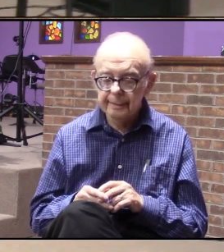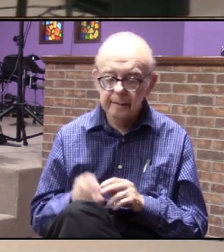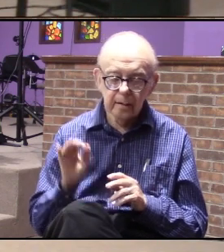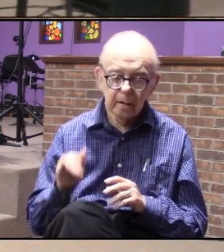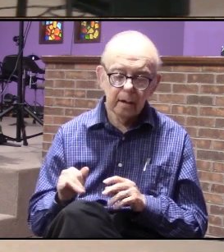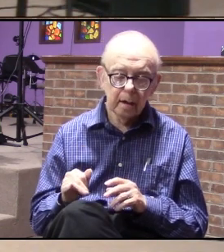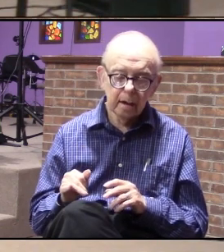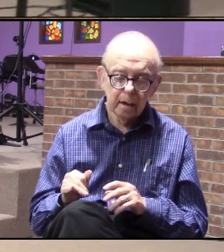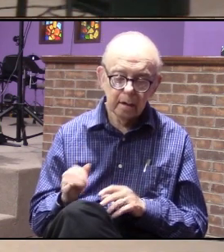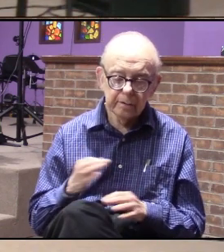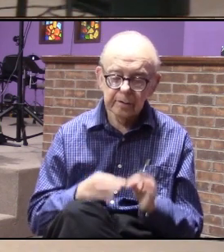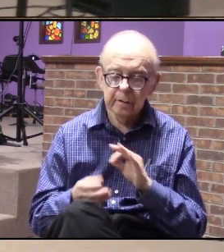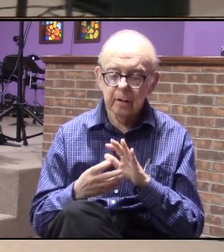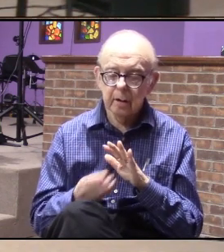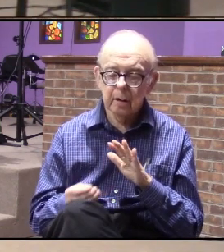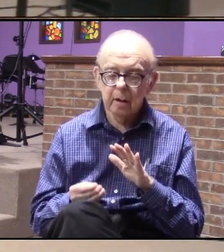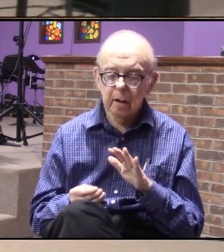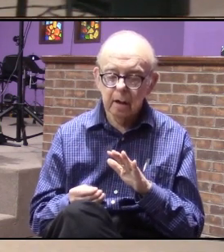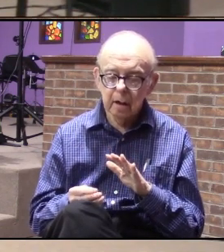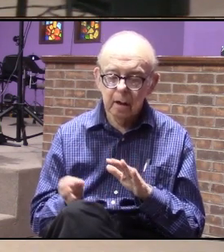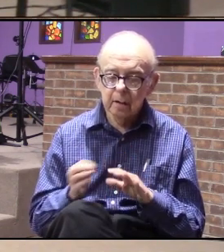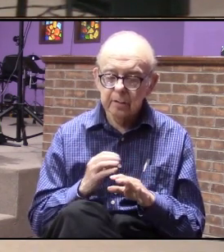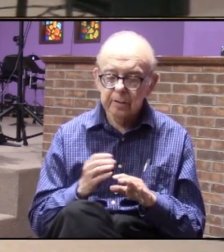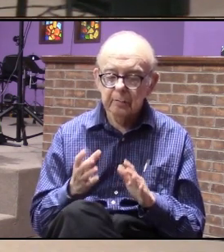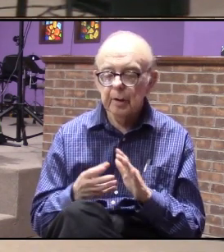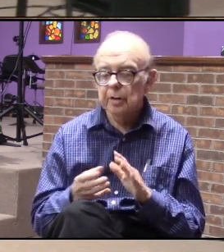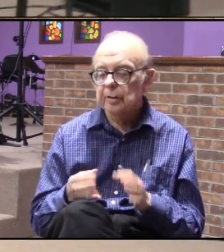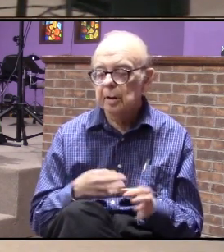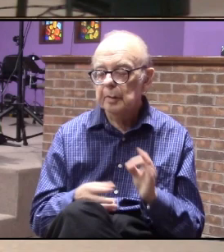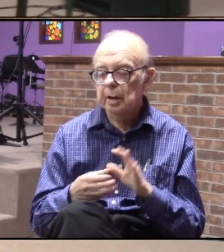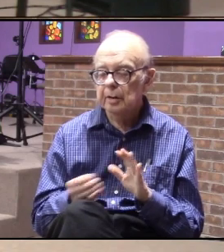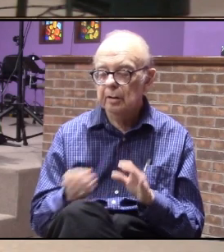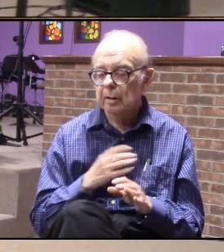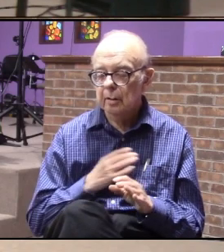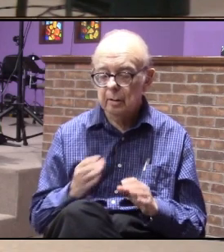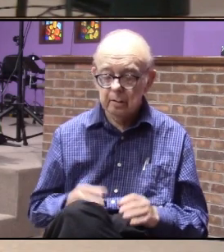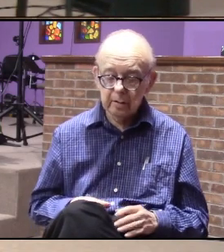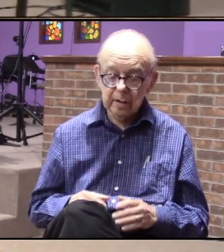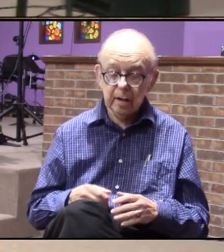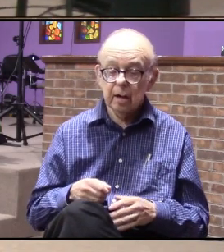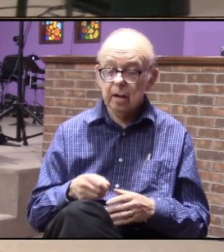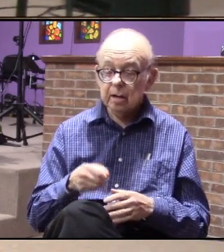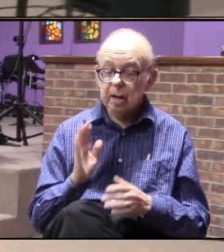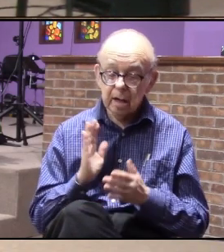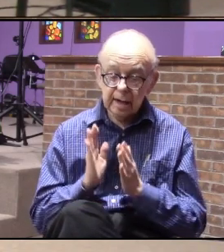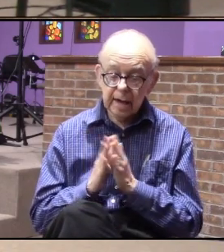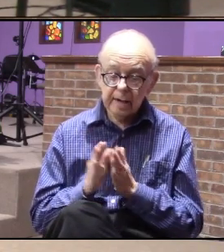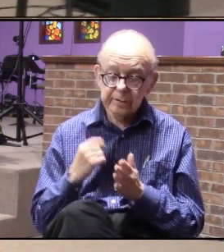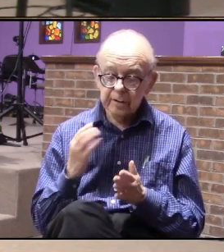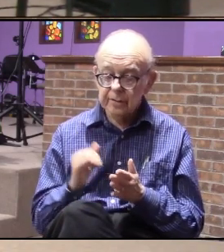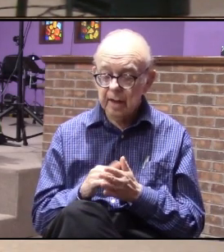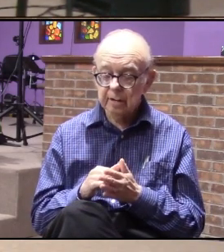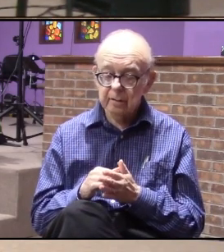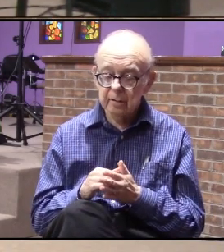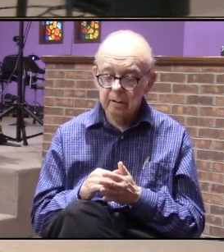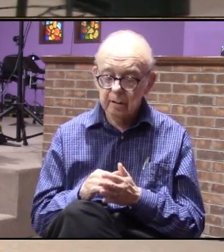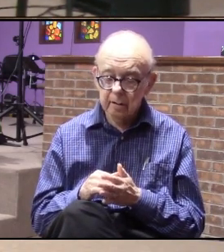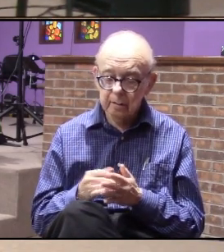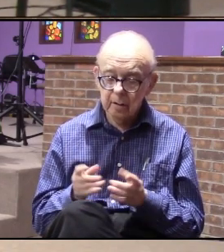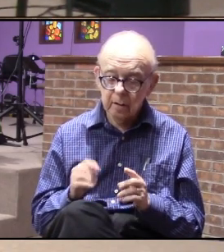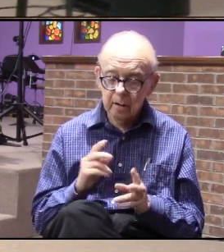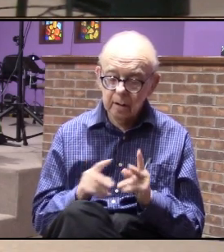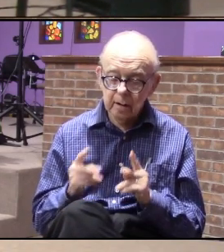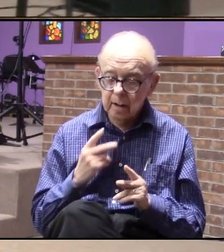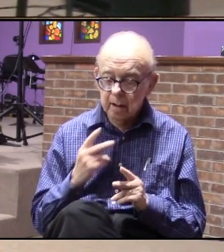instead of being an imitator of Christ? Isn't that what he asked? So that when